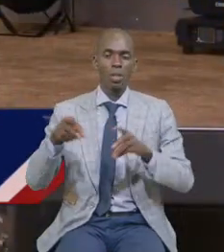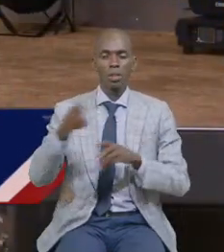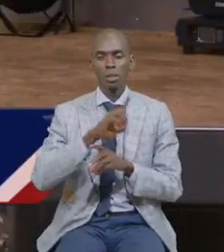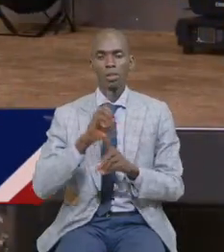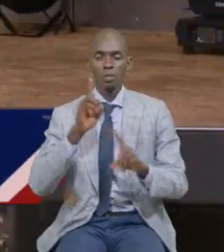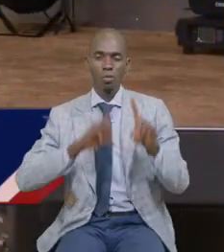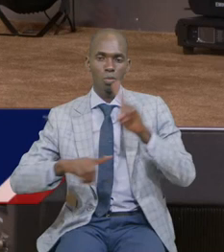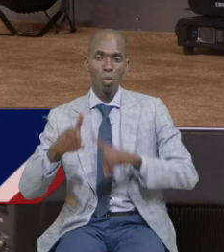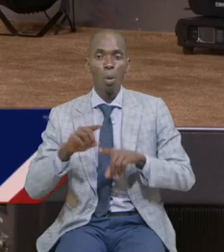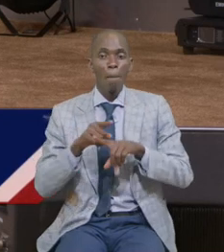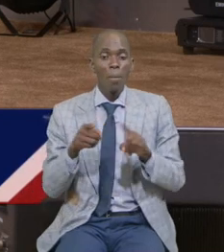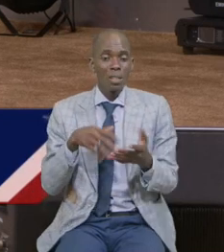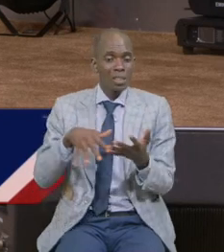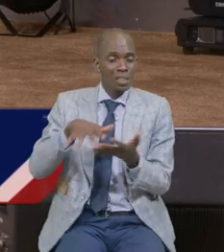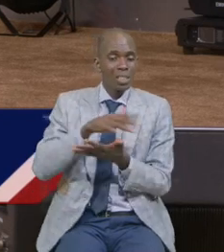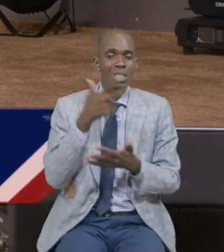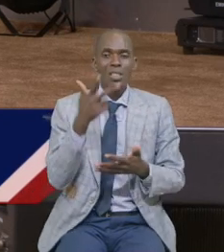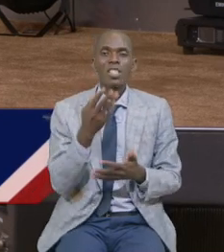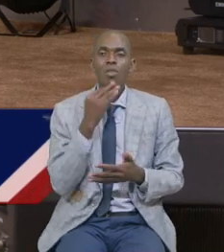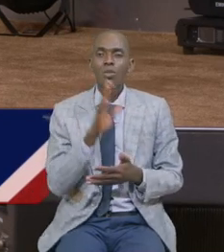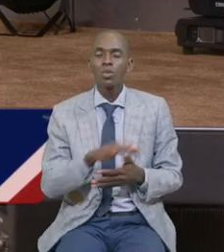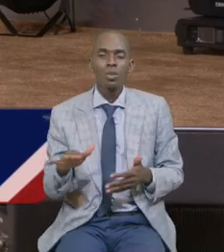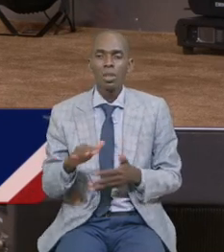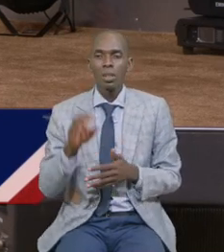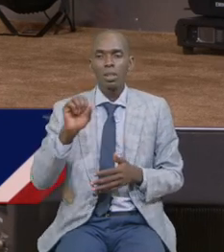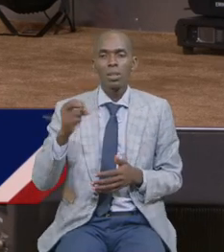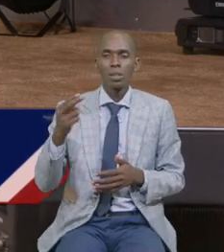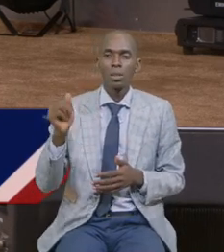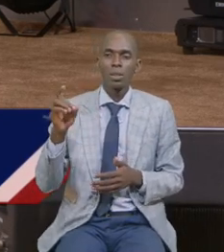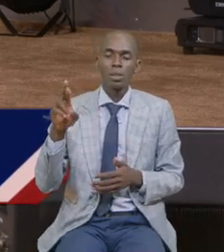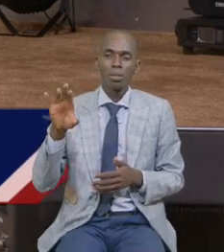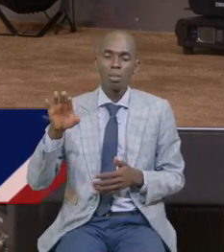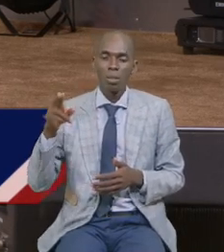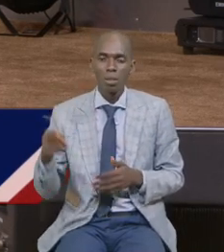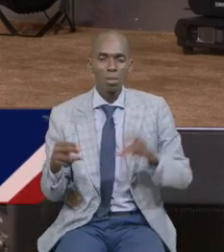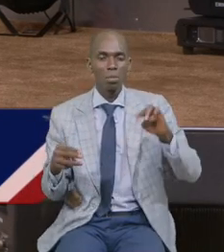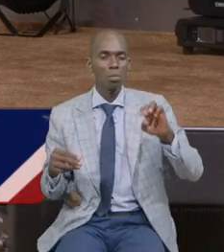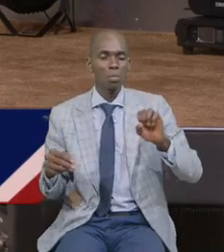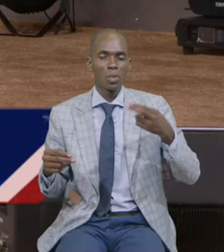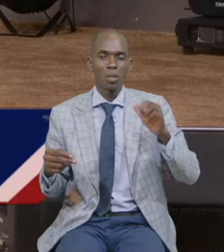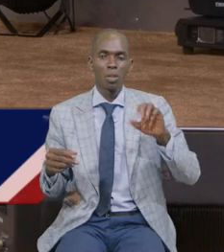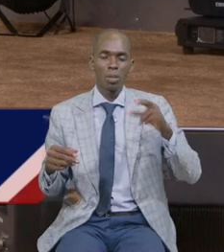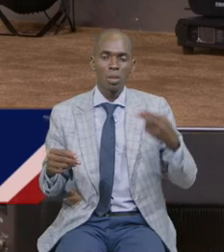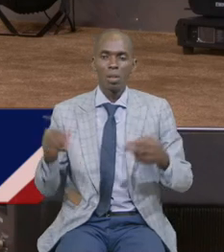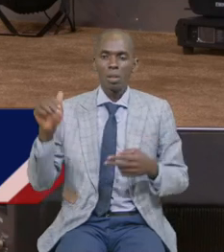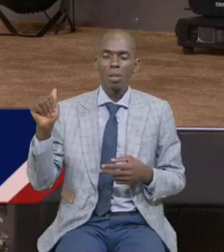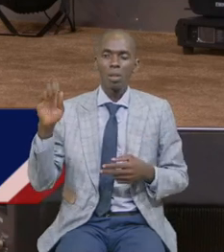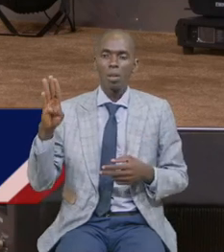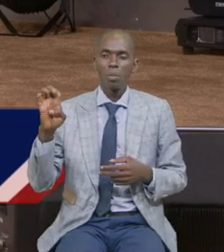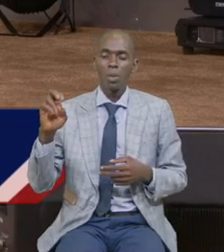their normal voice of calmness or coolness without being afraid of anything or anyone